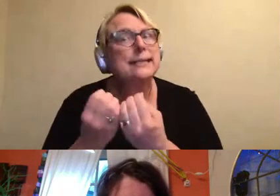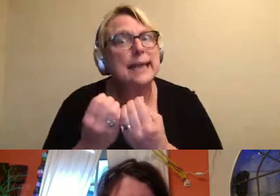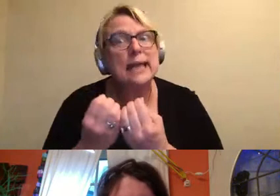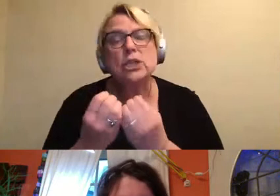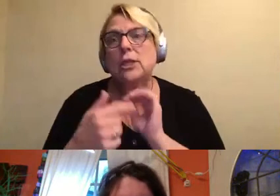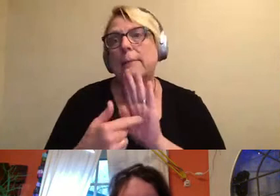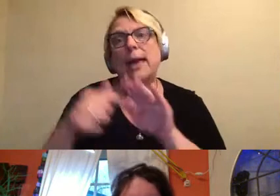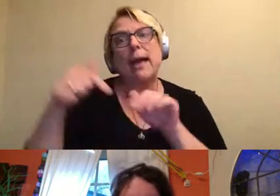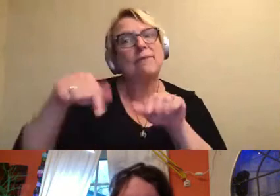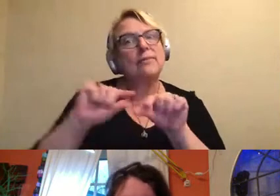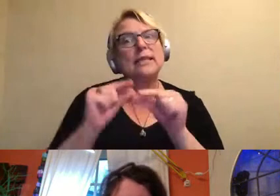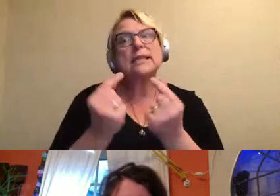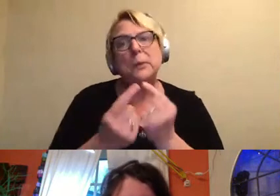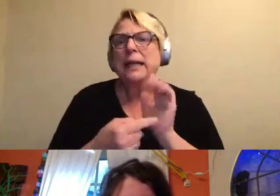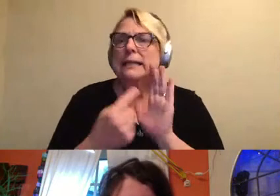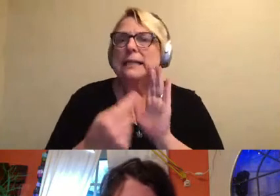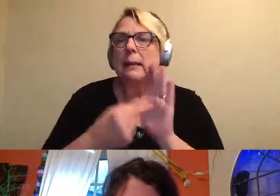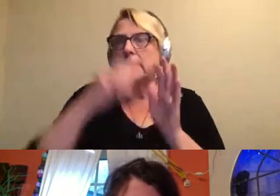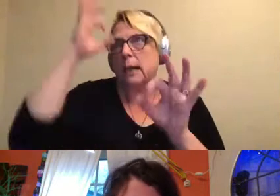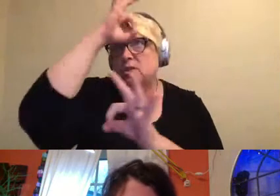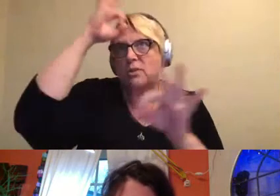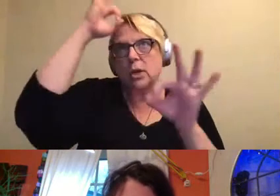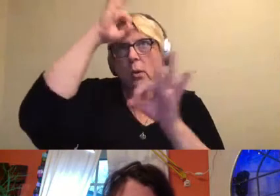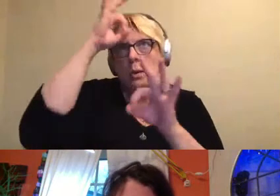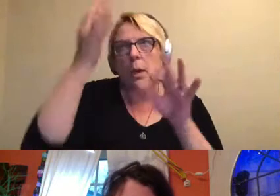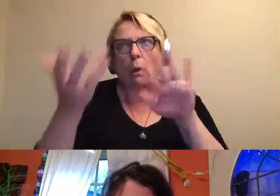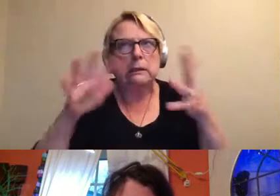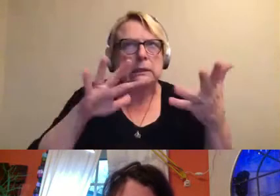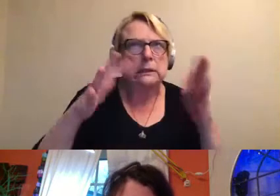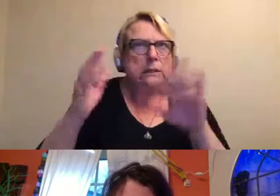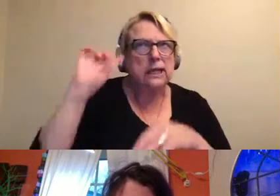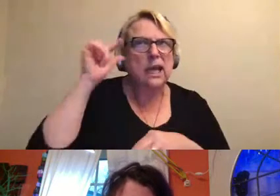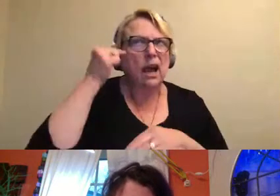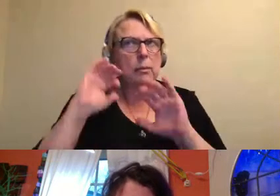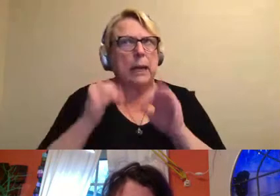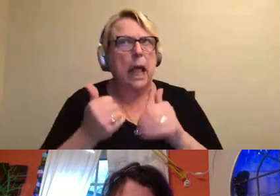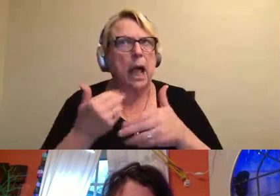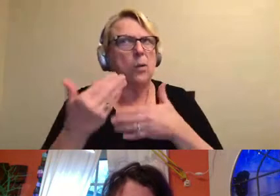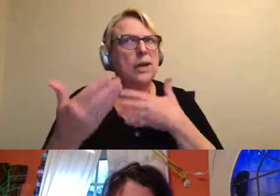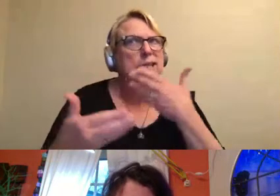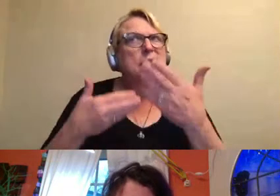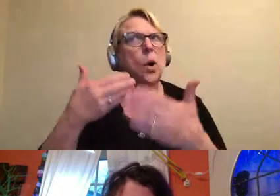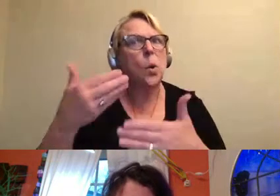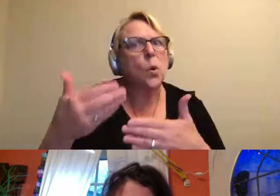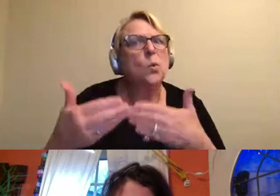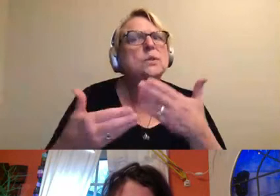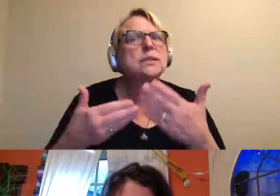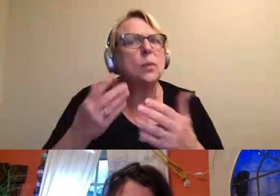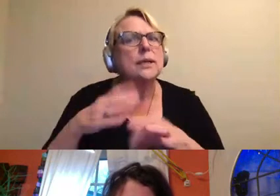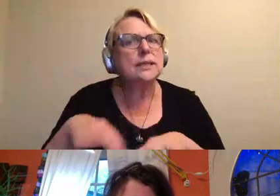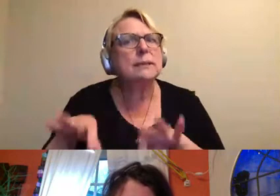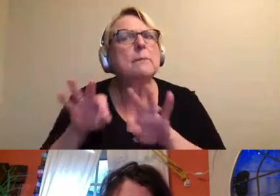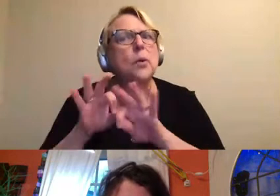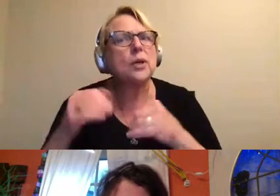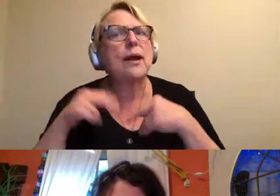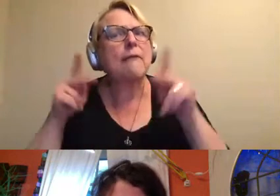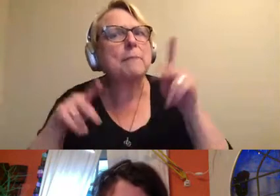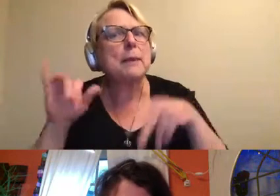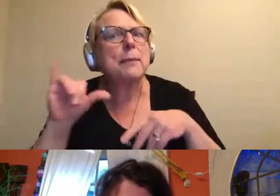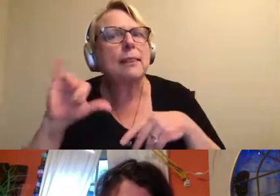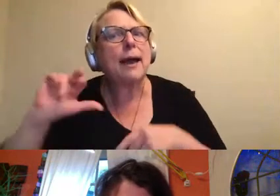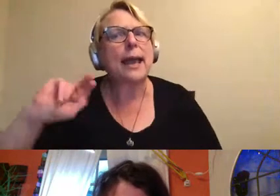this group, sometimes you don't know all the ins and outs of the way things go. And I think it's really important to have people like